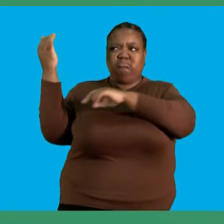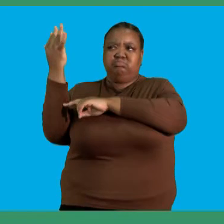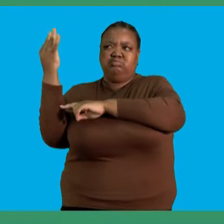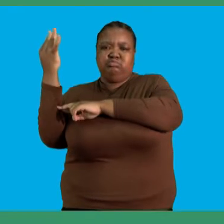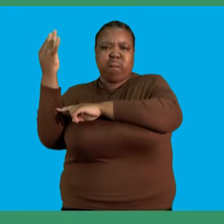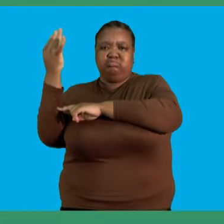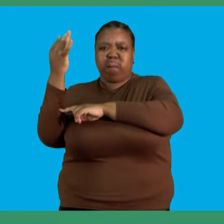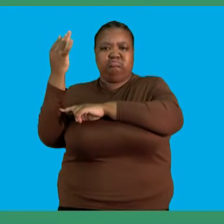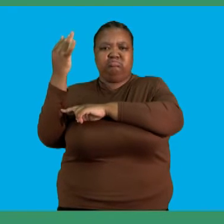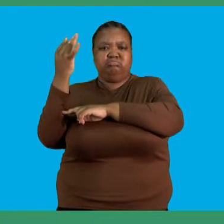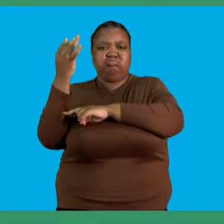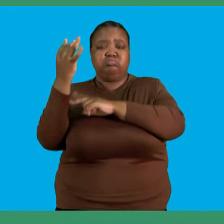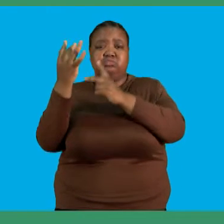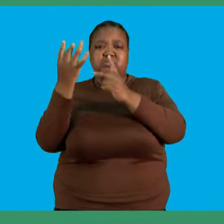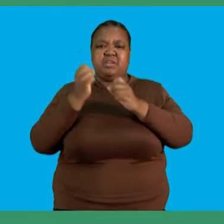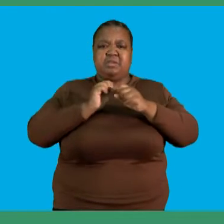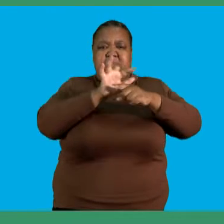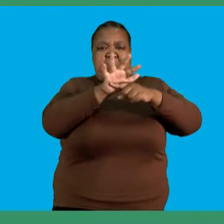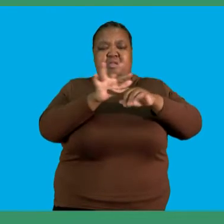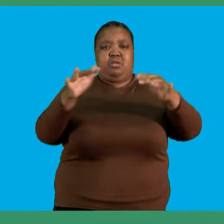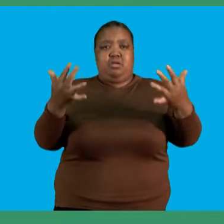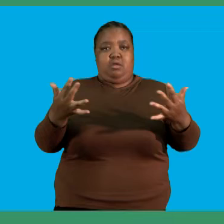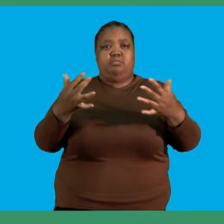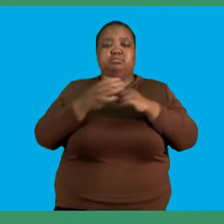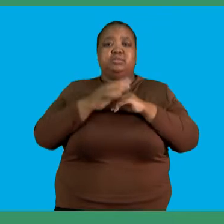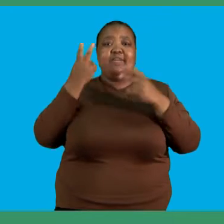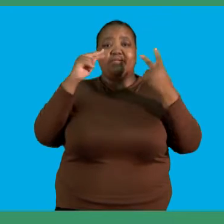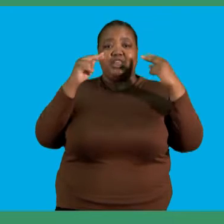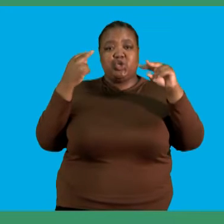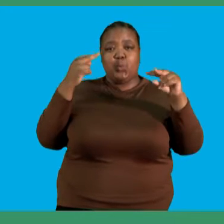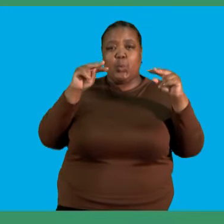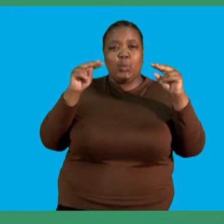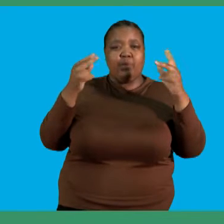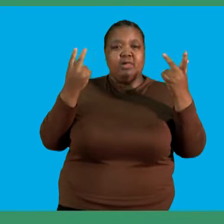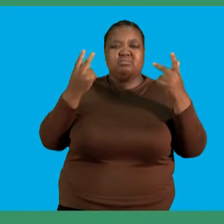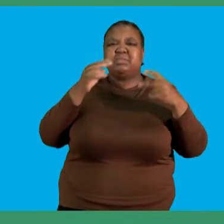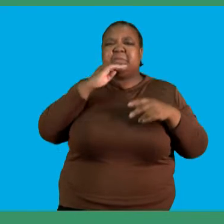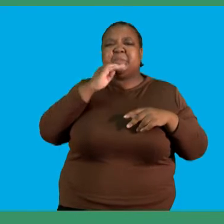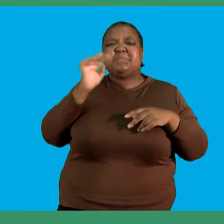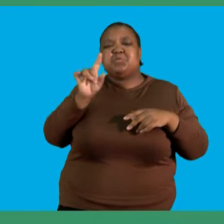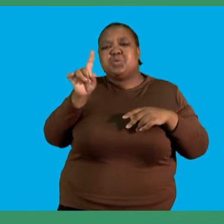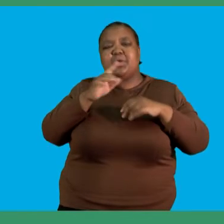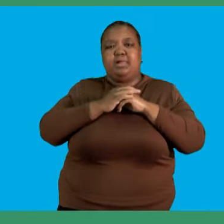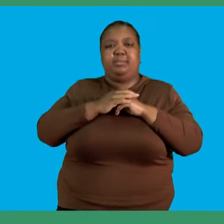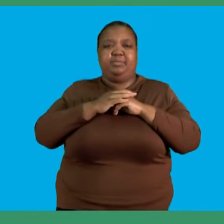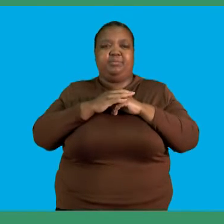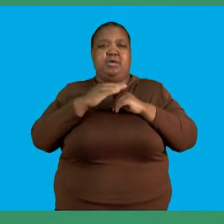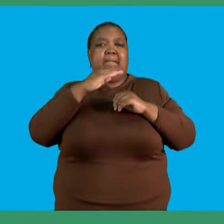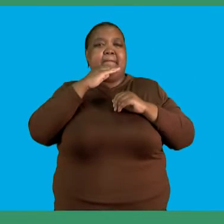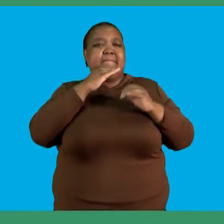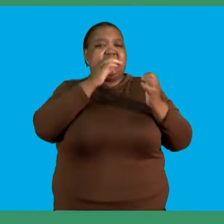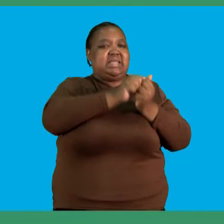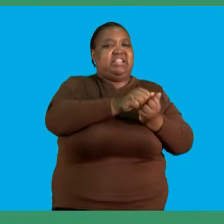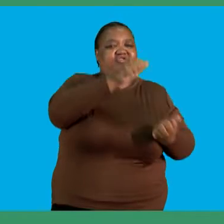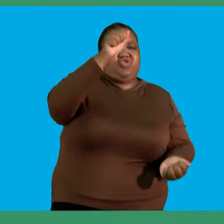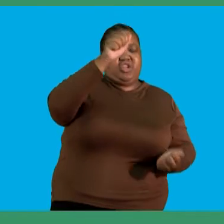on each presentation. The meaning of visual aid, what do we mean with that? Visual aids refers to